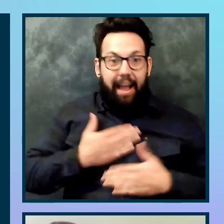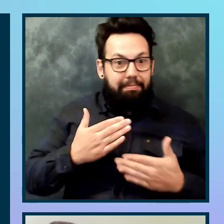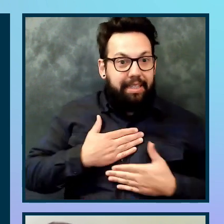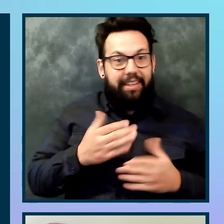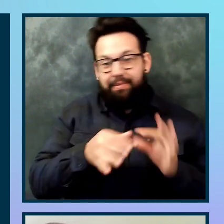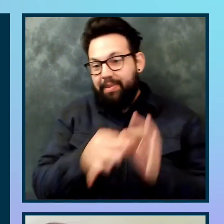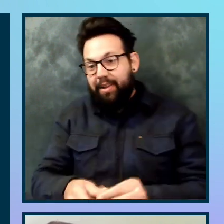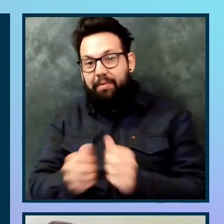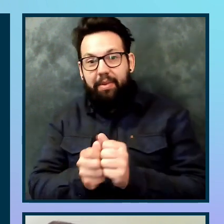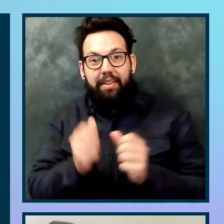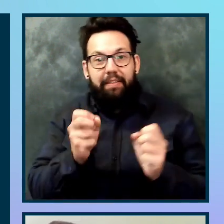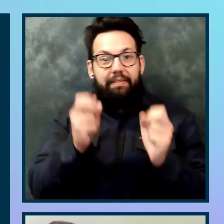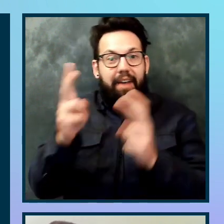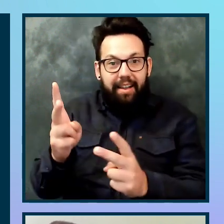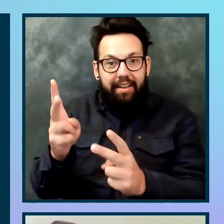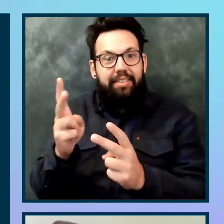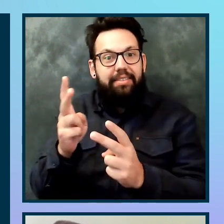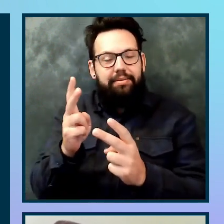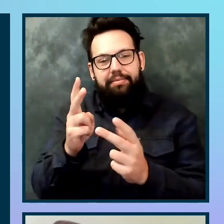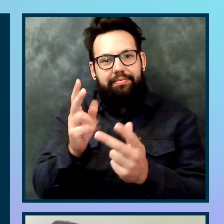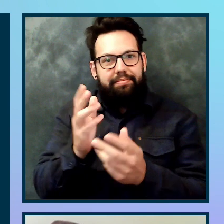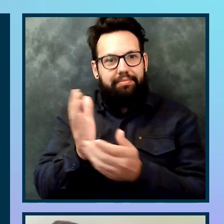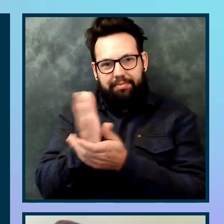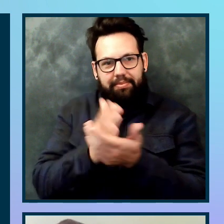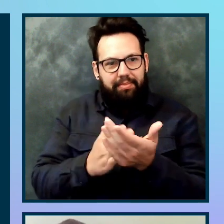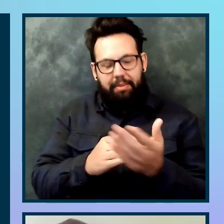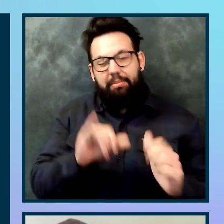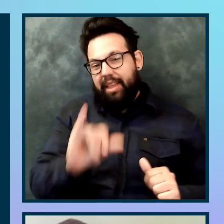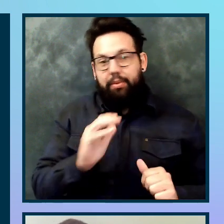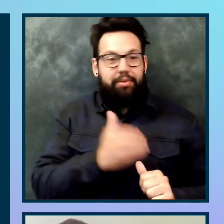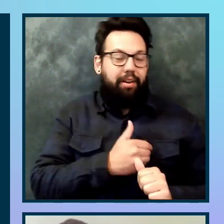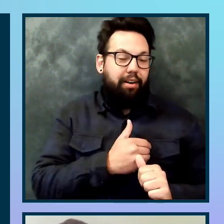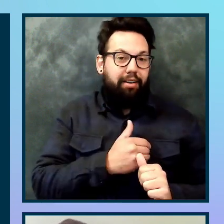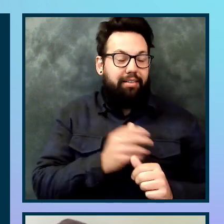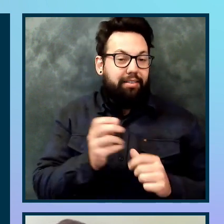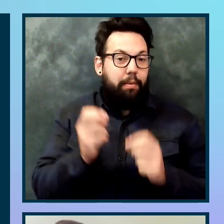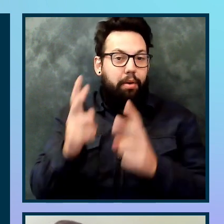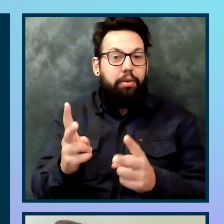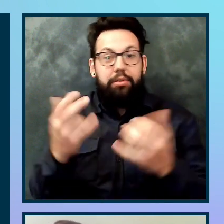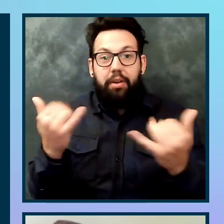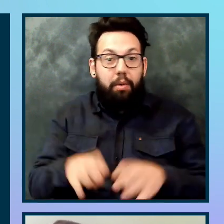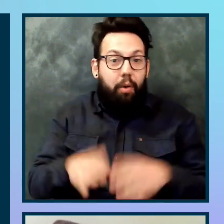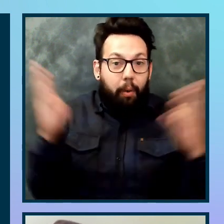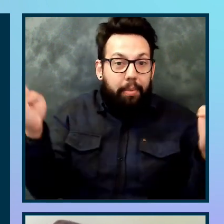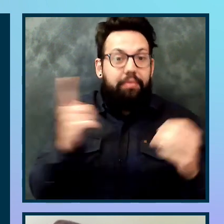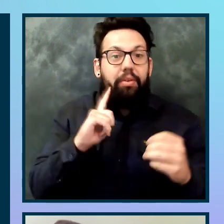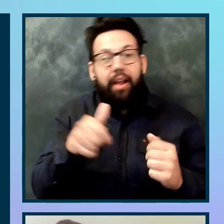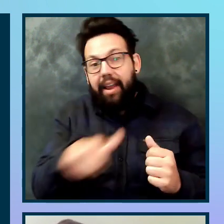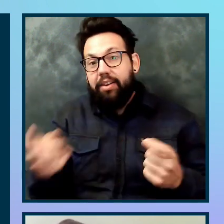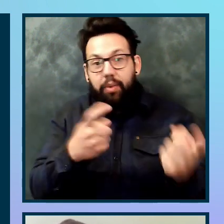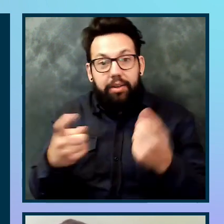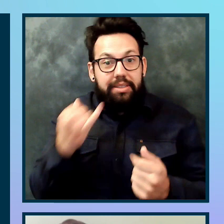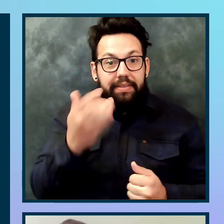it's an ongoing effort, but for the most part, that was the approach that we took. So I will open up the floor for any questions now, if there are